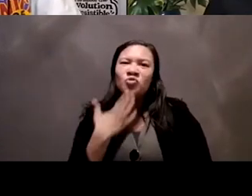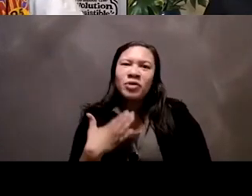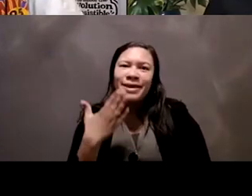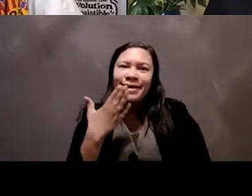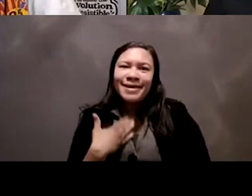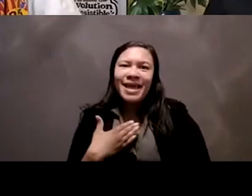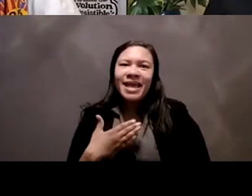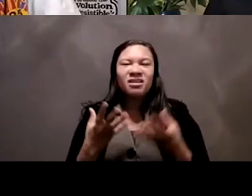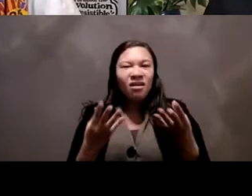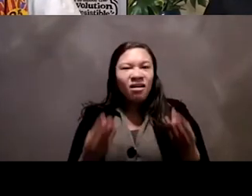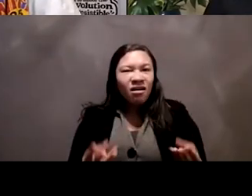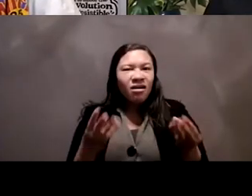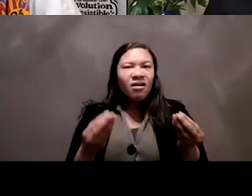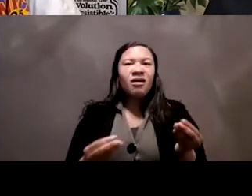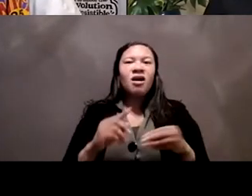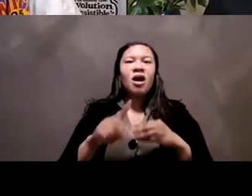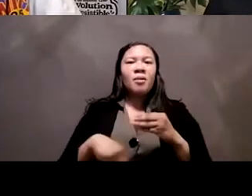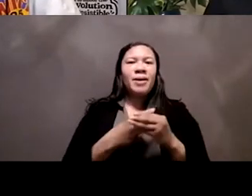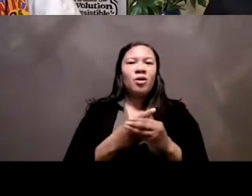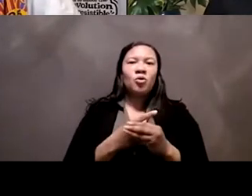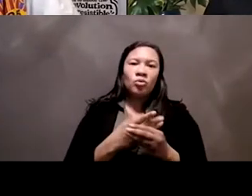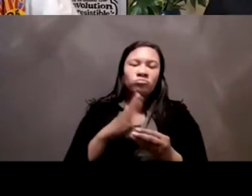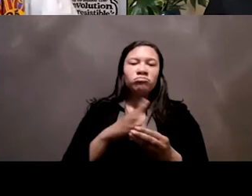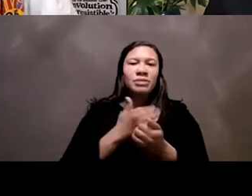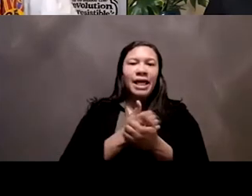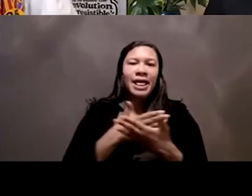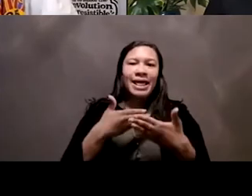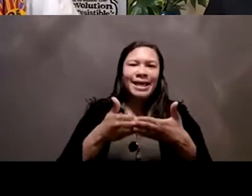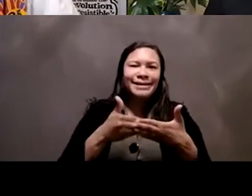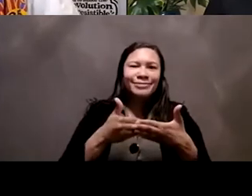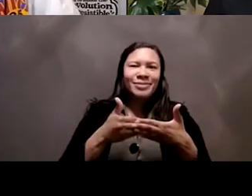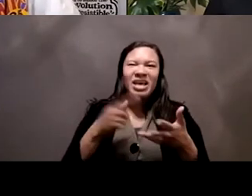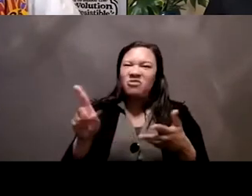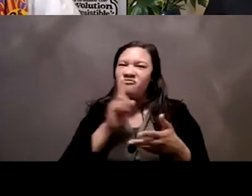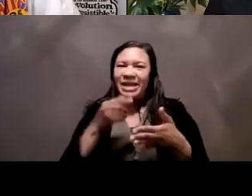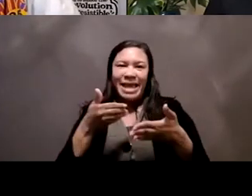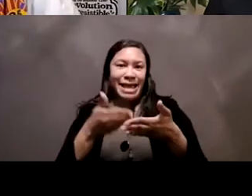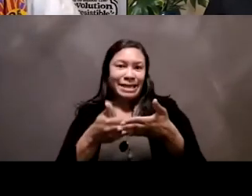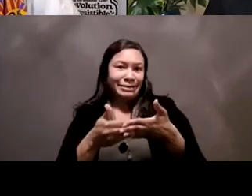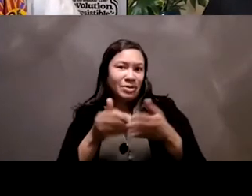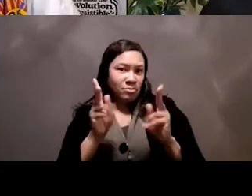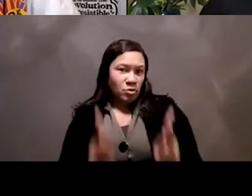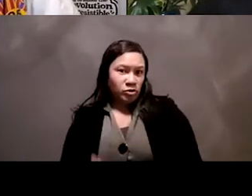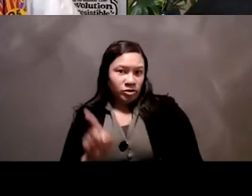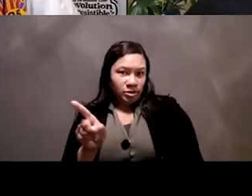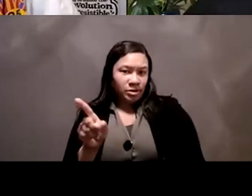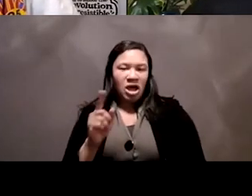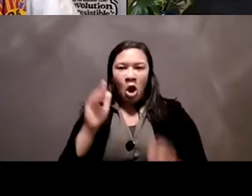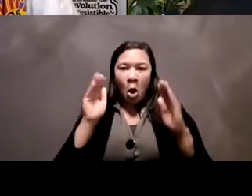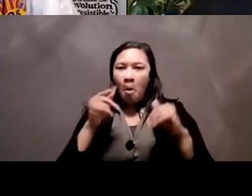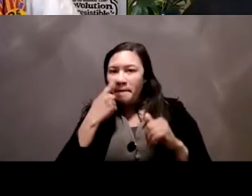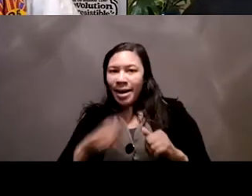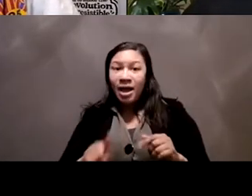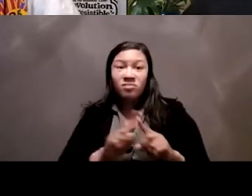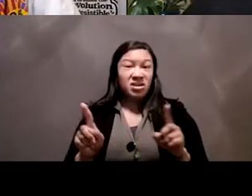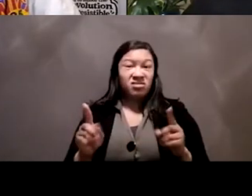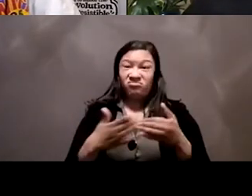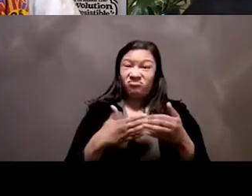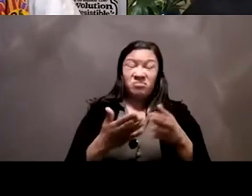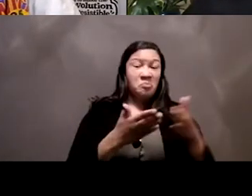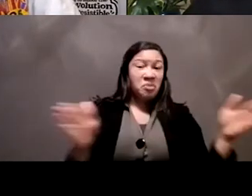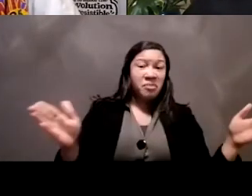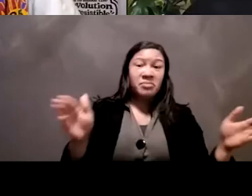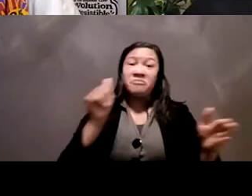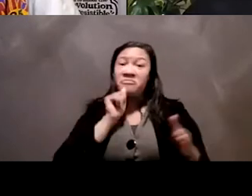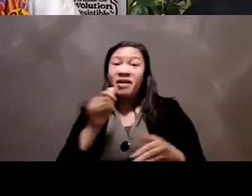I guess all intimate. I think Jerron's a very intimate person. I hope he wouldn't mind me saying that. But in private and public spaces, but we